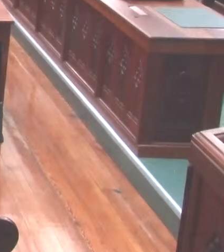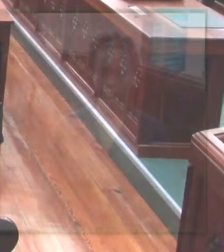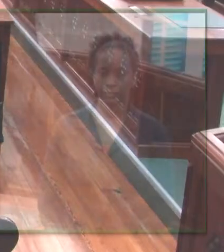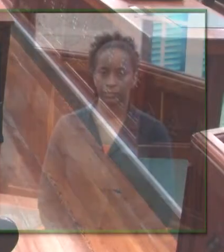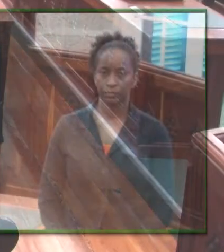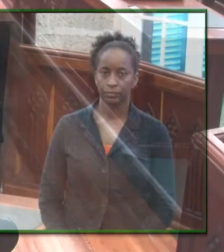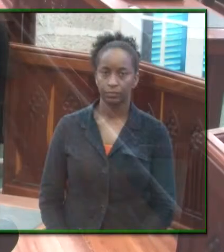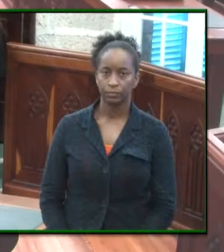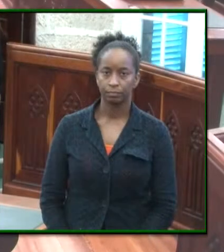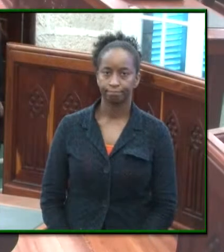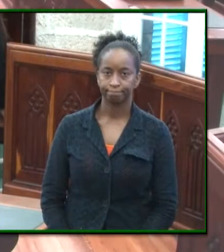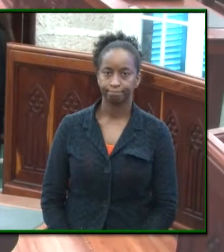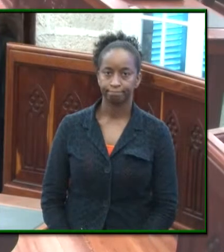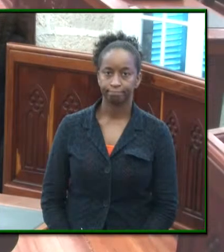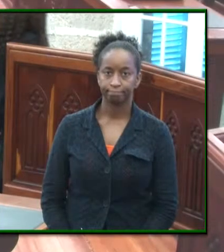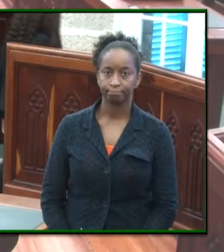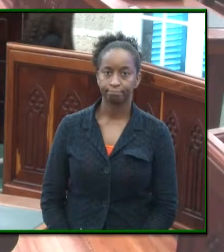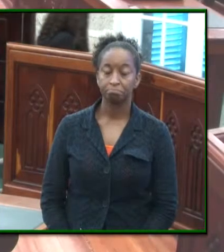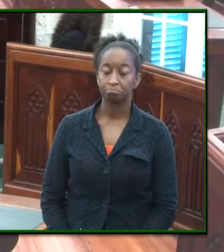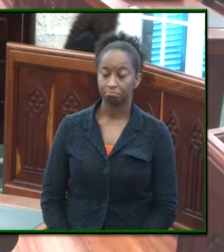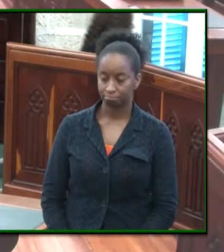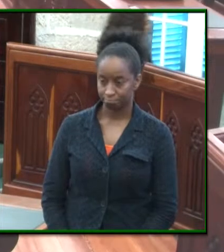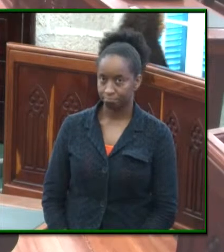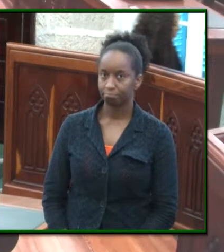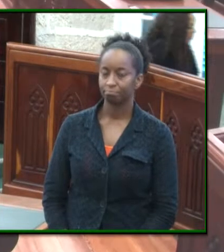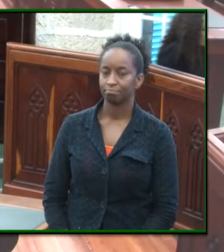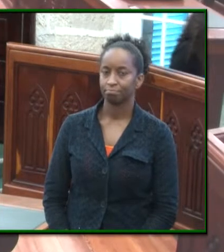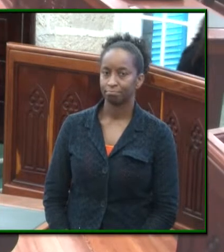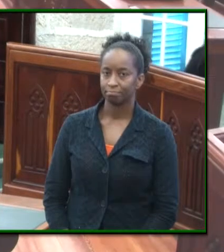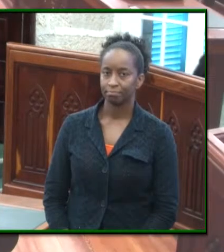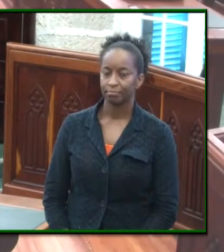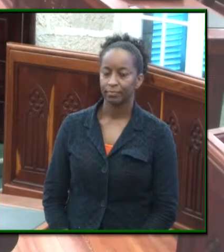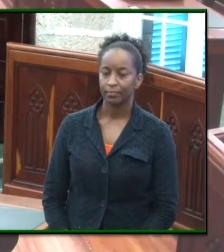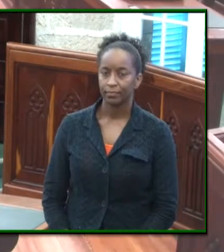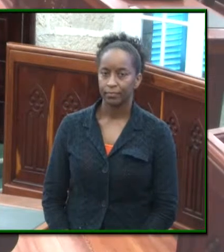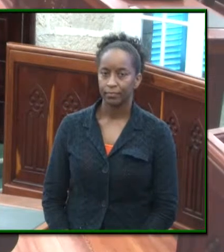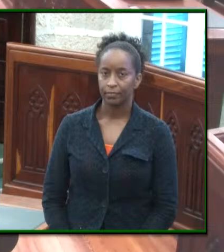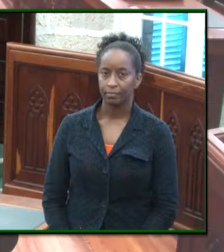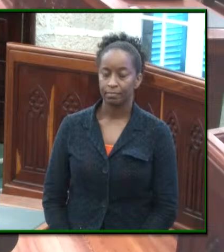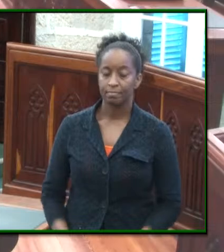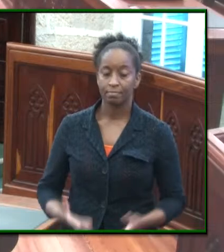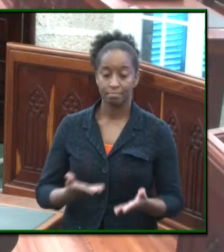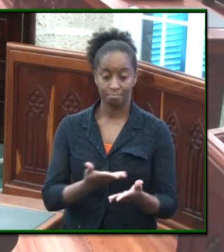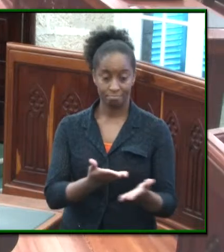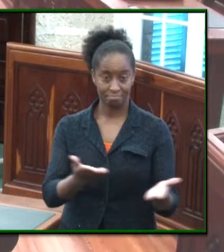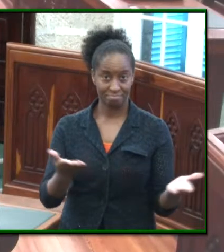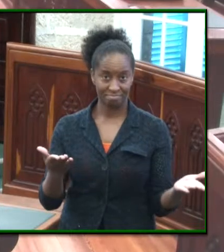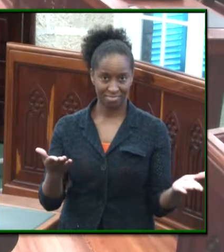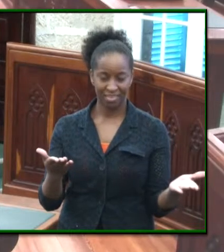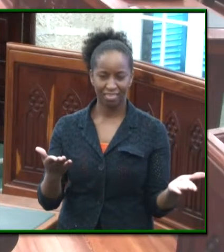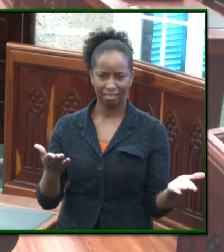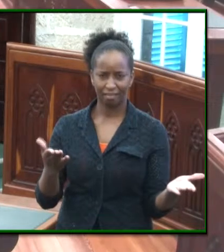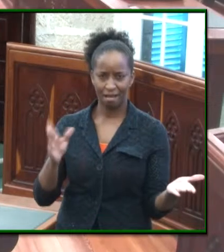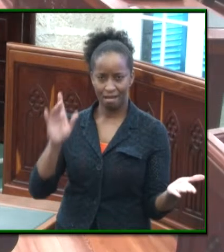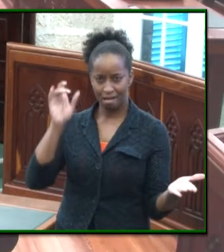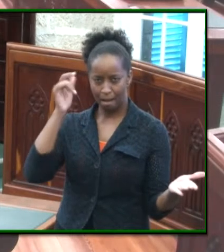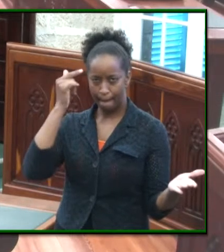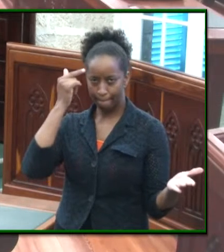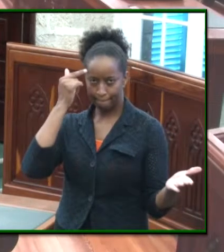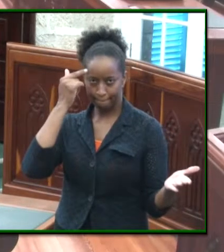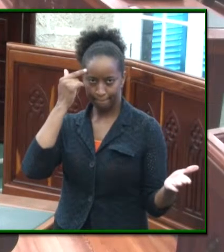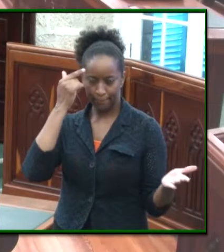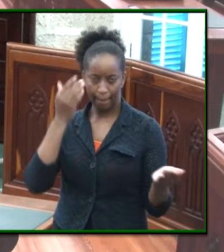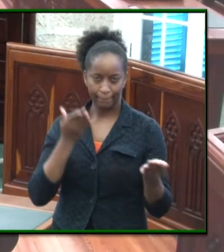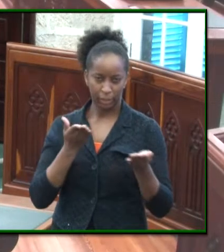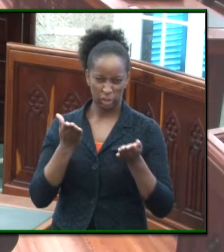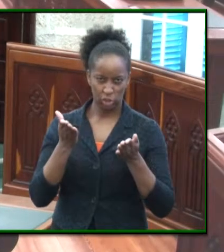servants who have taken on the task so admirably of educating